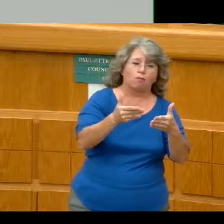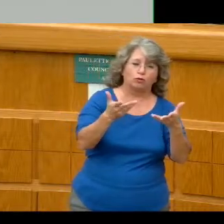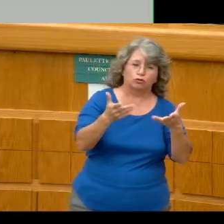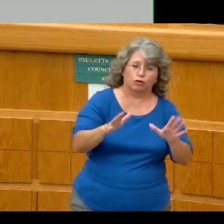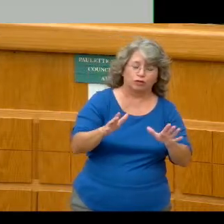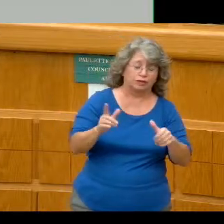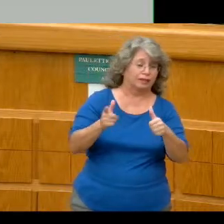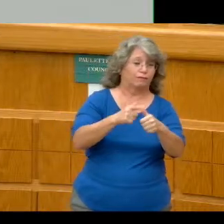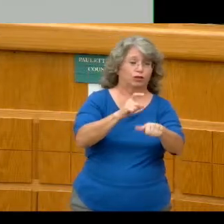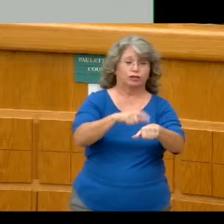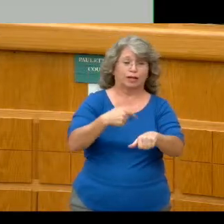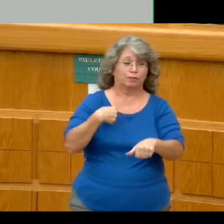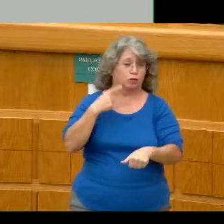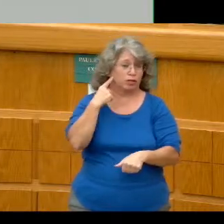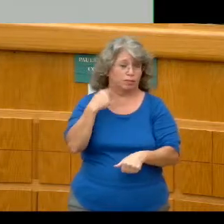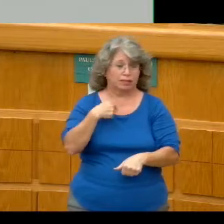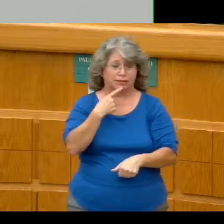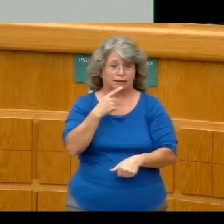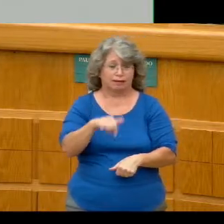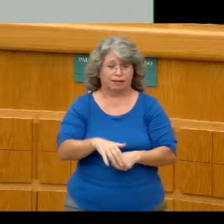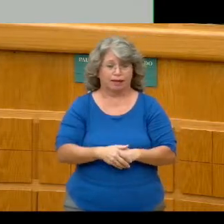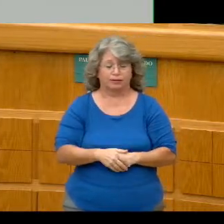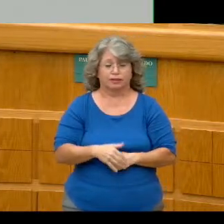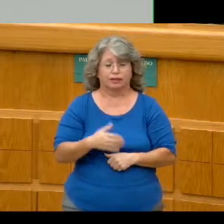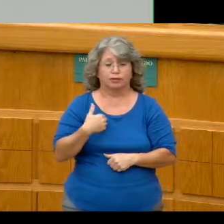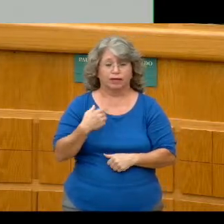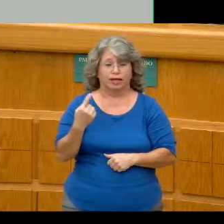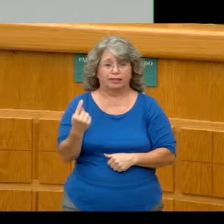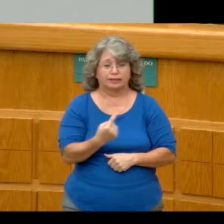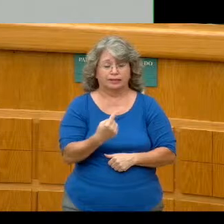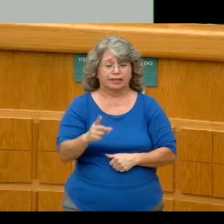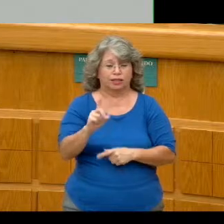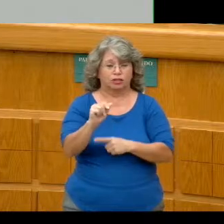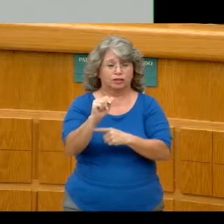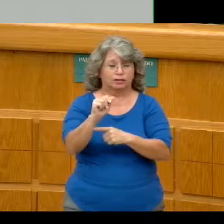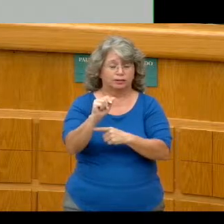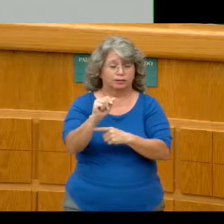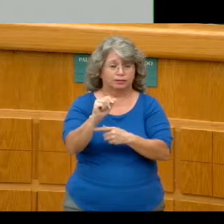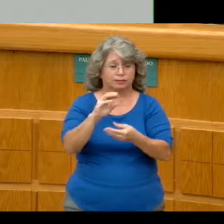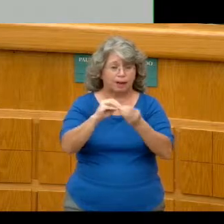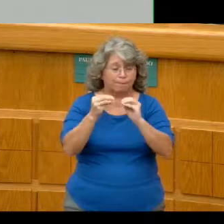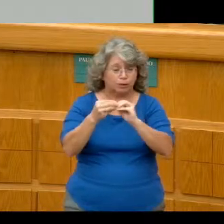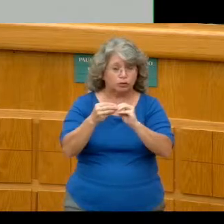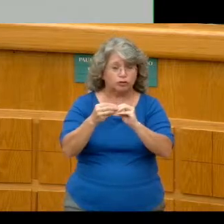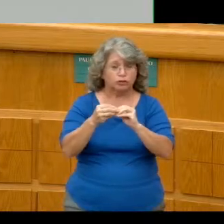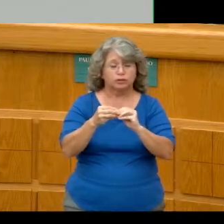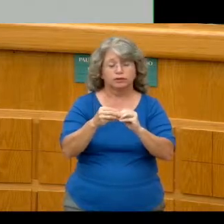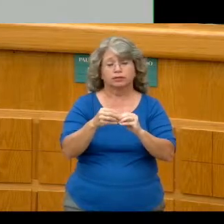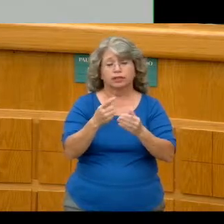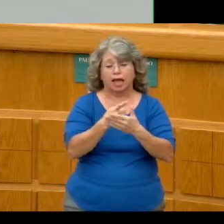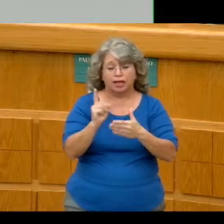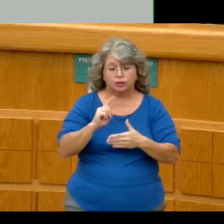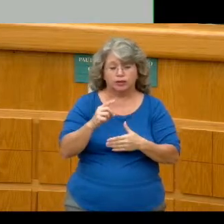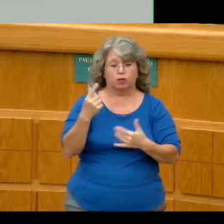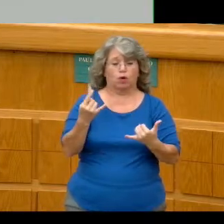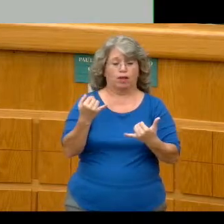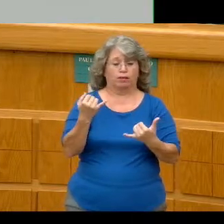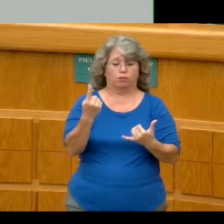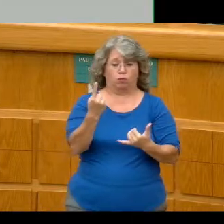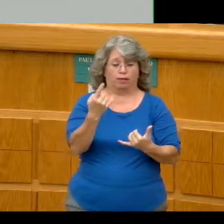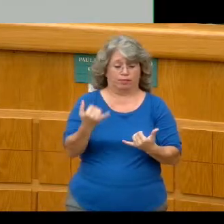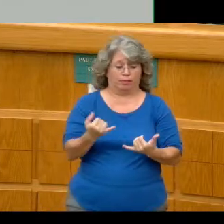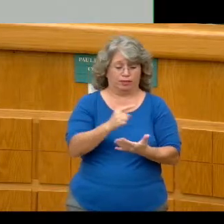single-digit day this past week and a single-digit day the week before that. We're not quite to where we were, but we're getting